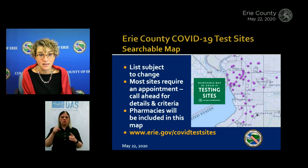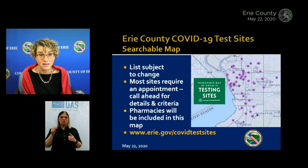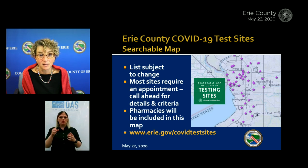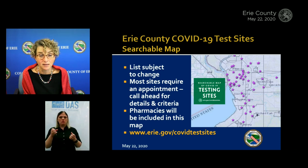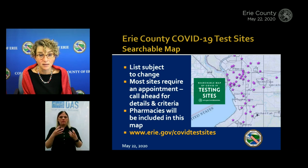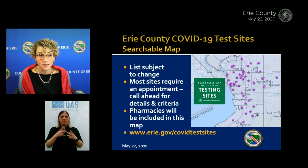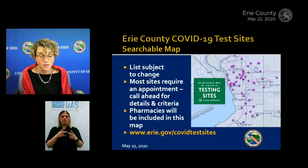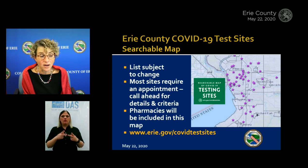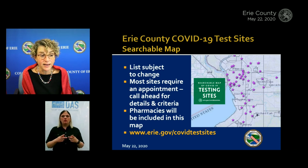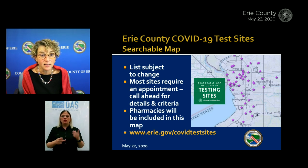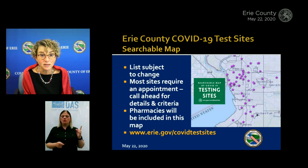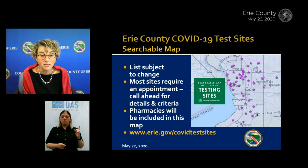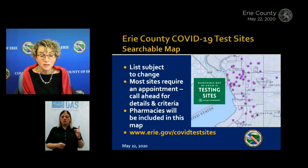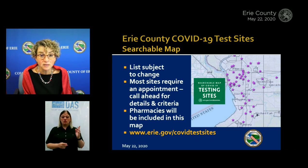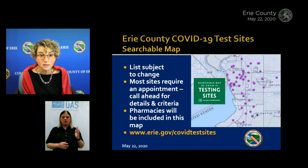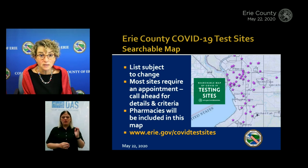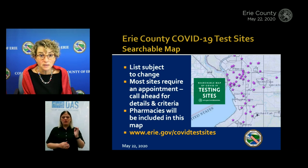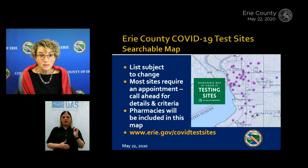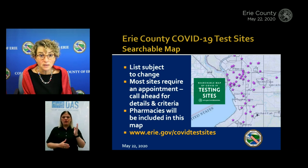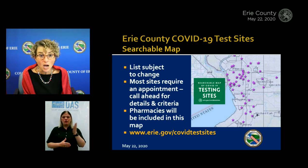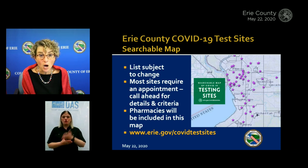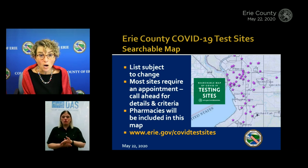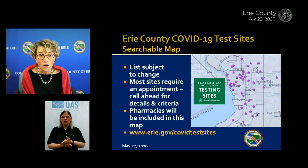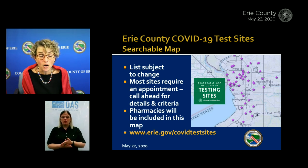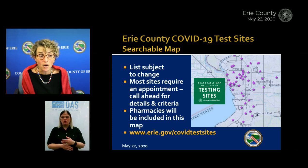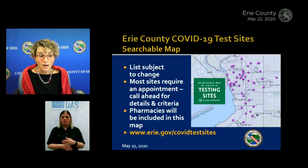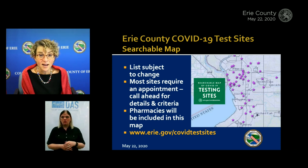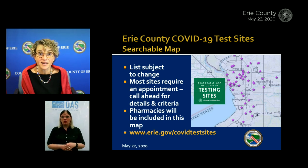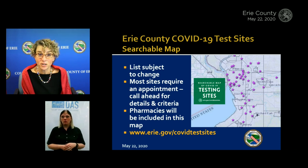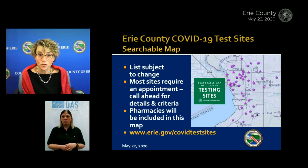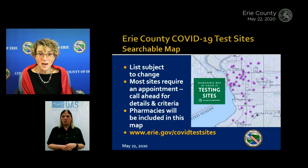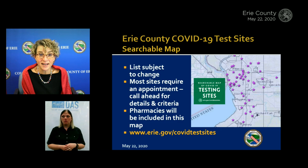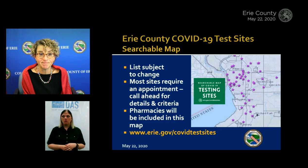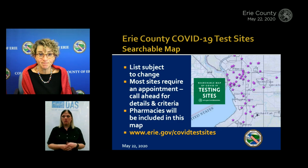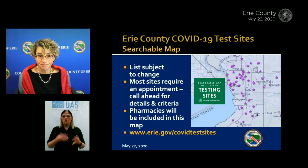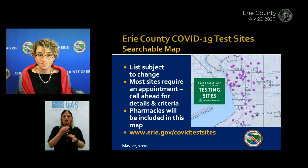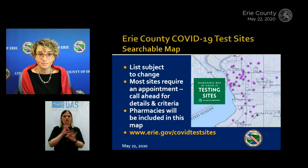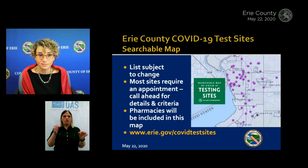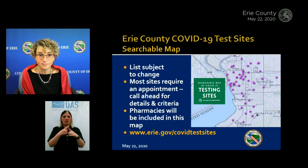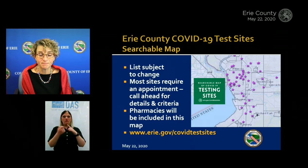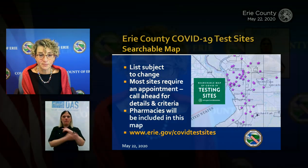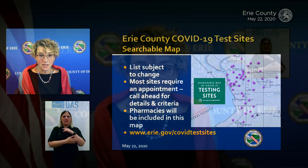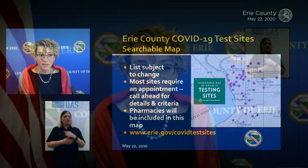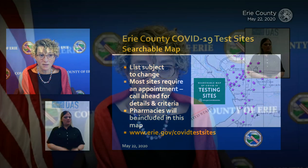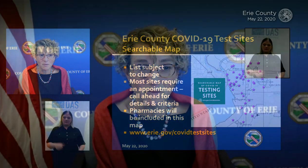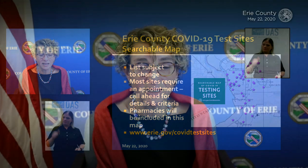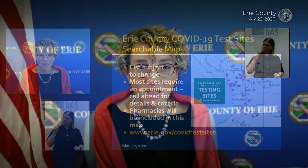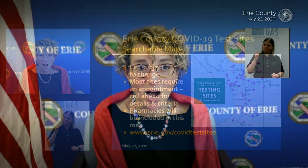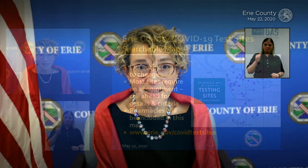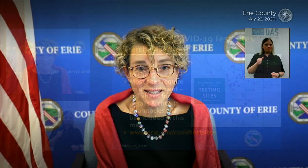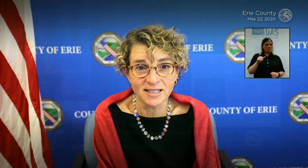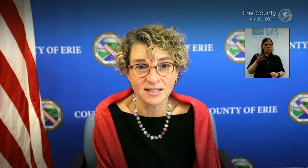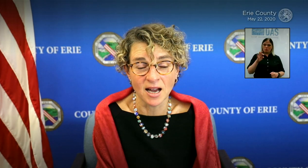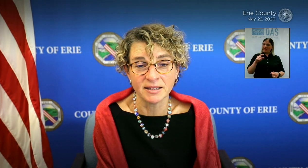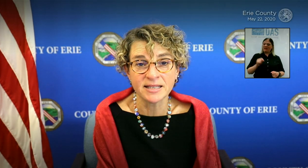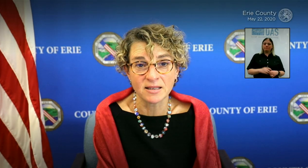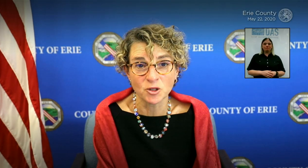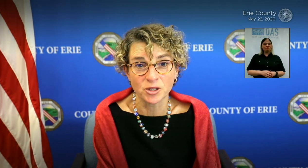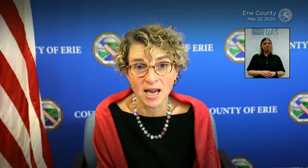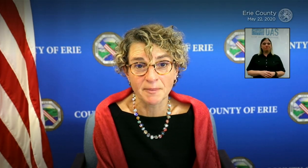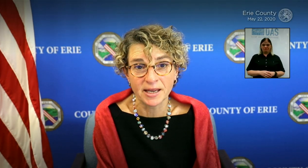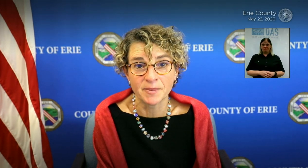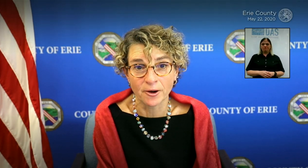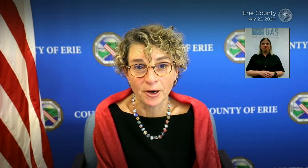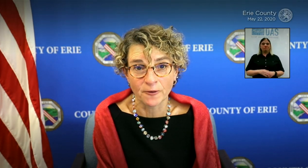lot of places. Sorry? They're all free from the county, though. You bet. Okay. Cost